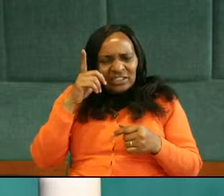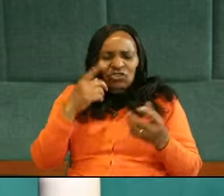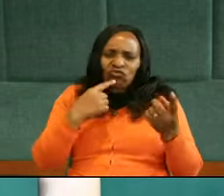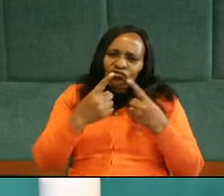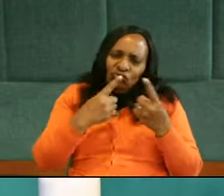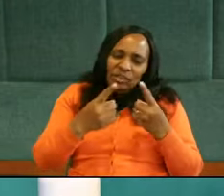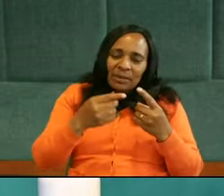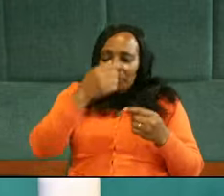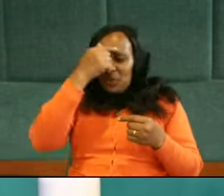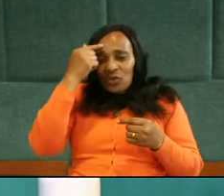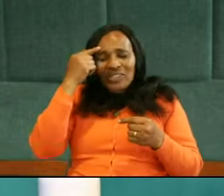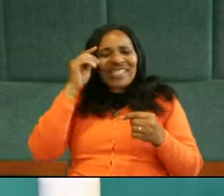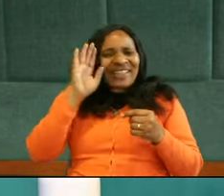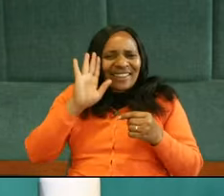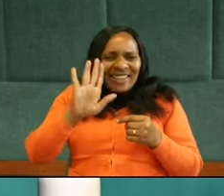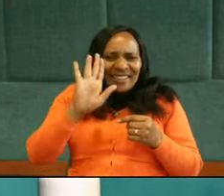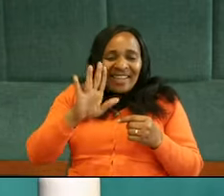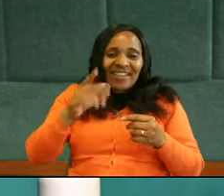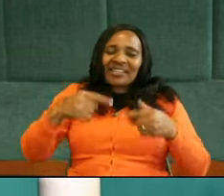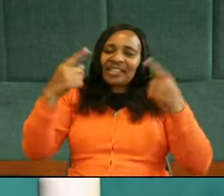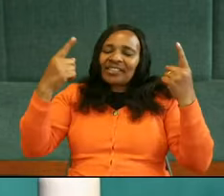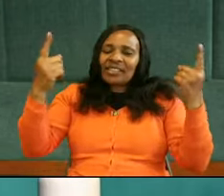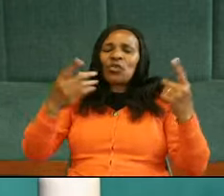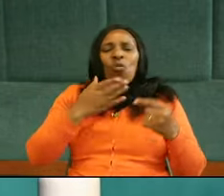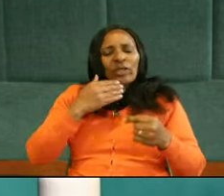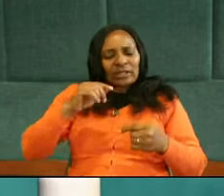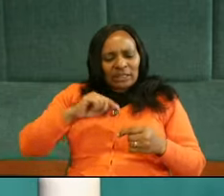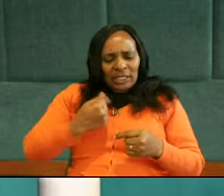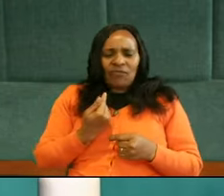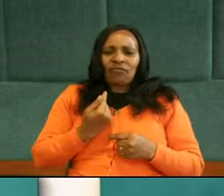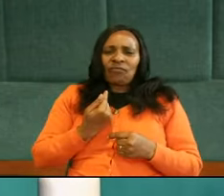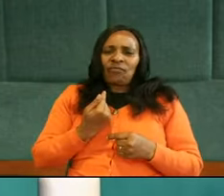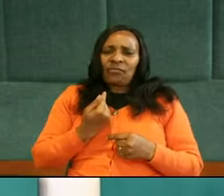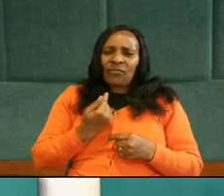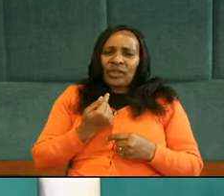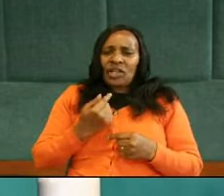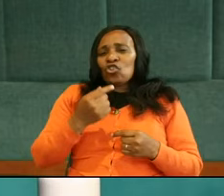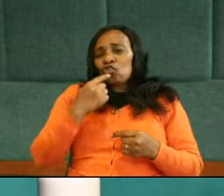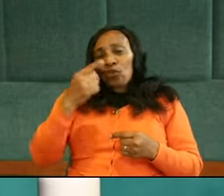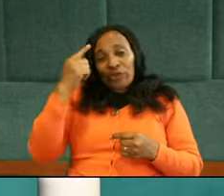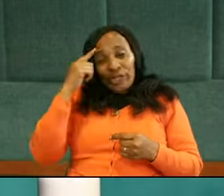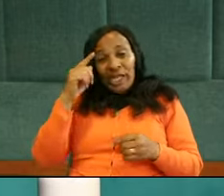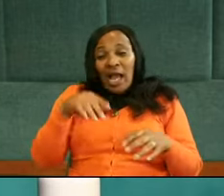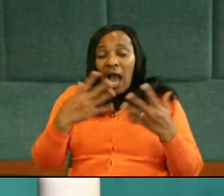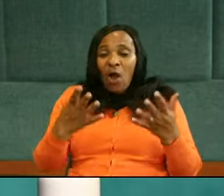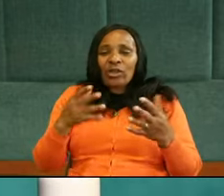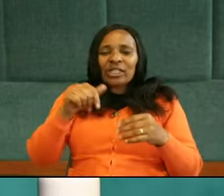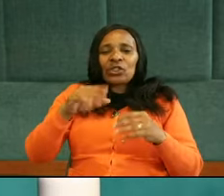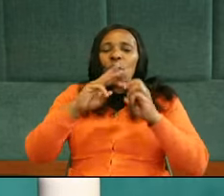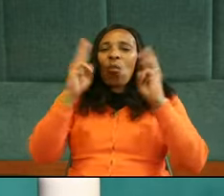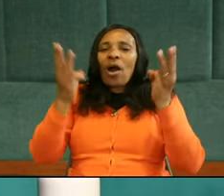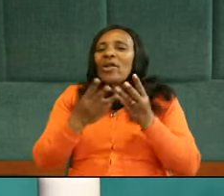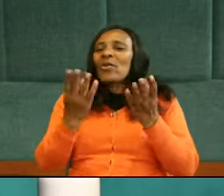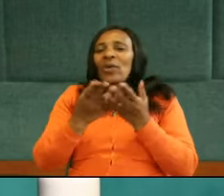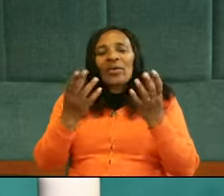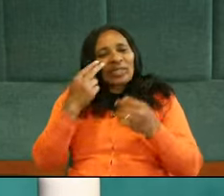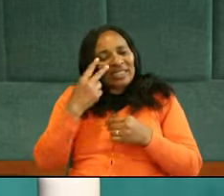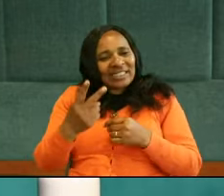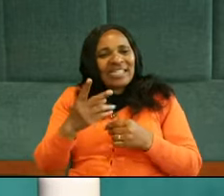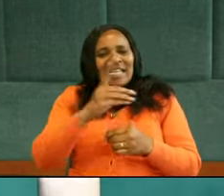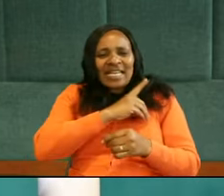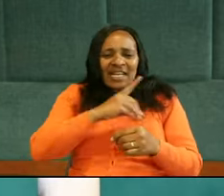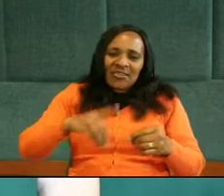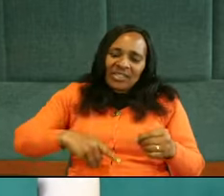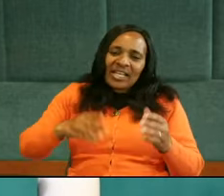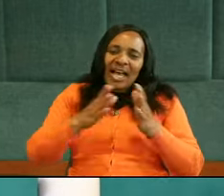all that because we see their success and we want it for ourselves. Mm-hmm. Now think of it in this ancient world where we see that David and his